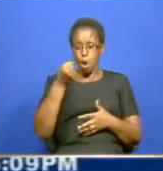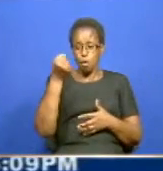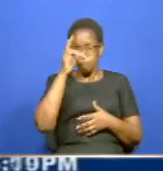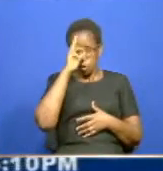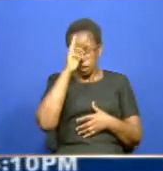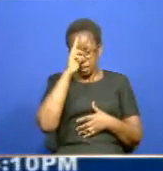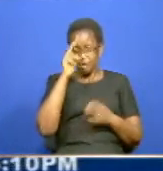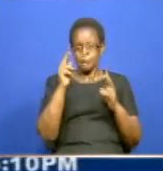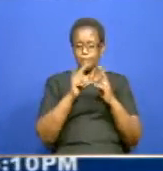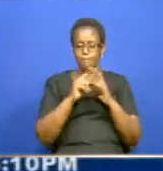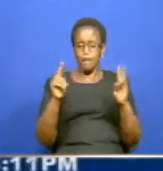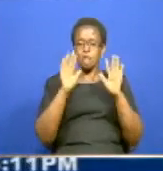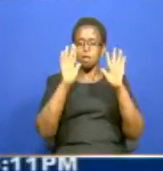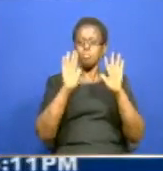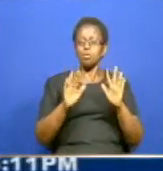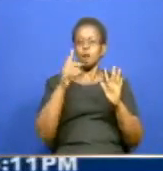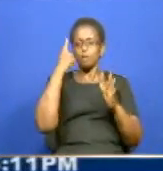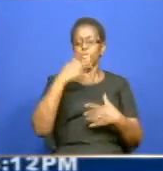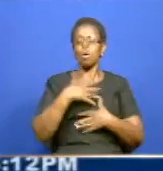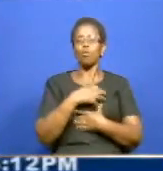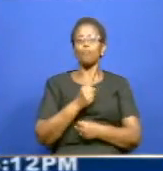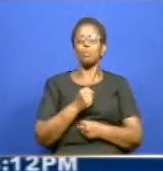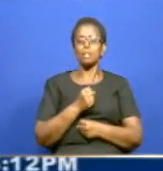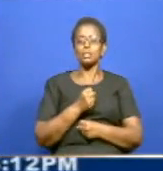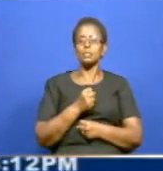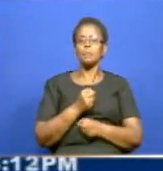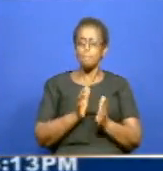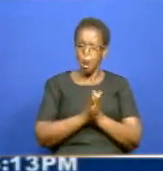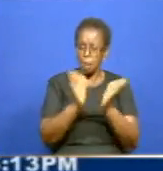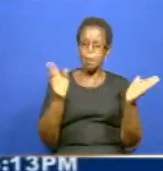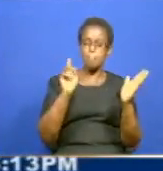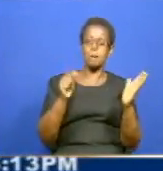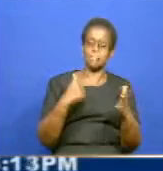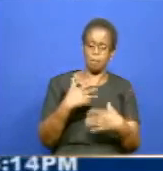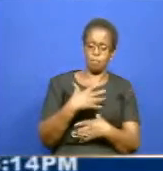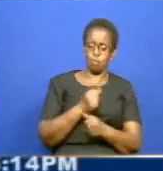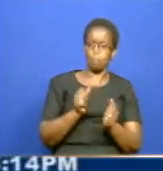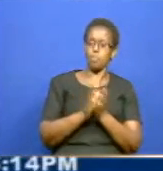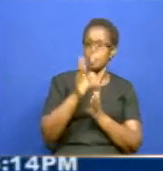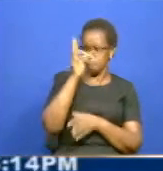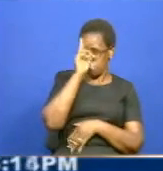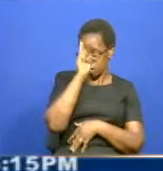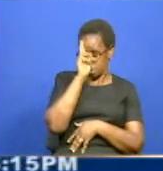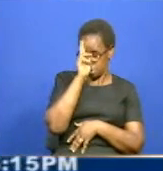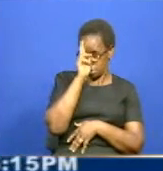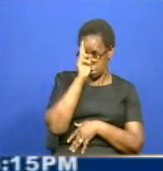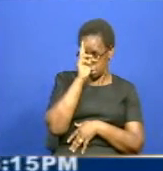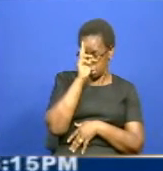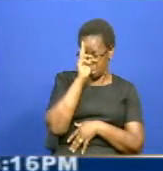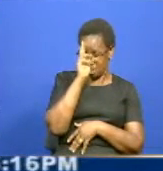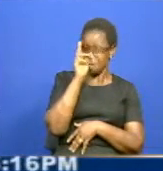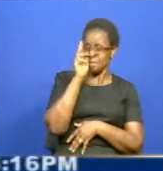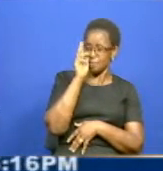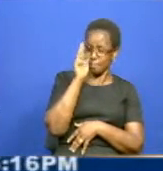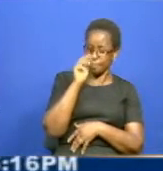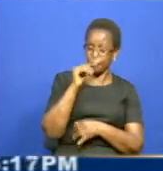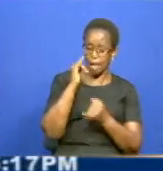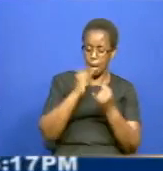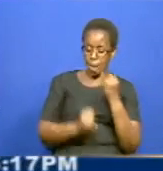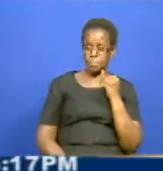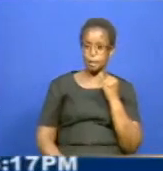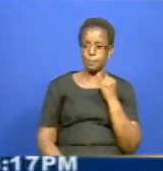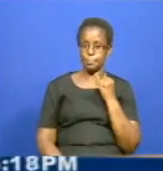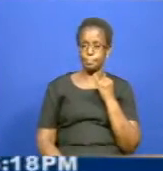have and the confidence the police themselves have in themselves in giving us civil security. Lastly, Mr.